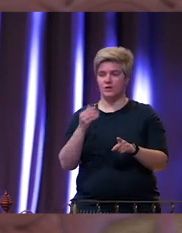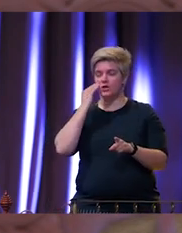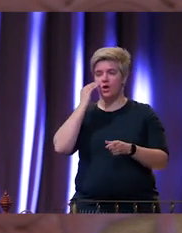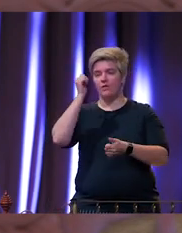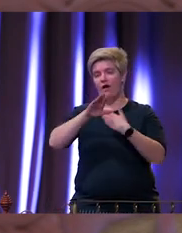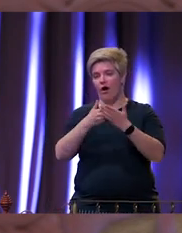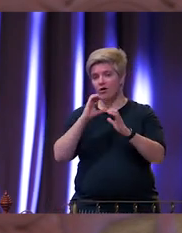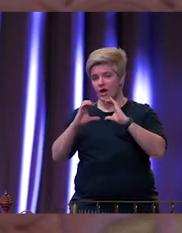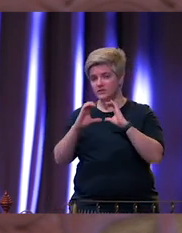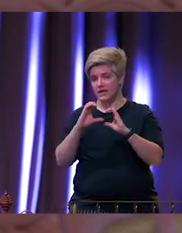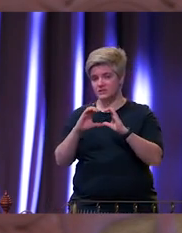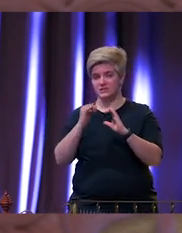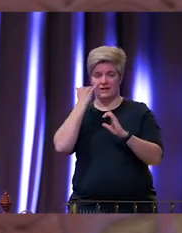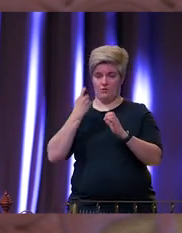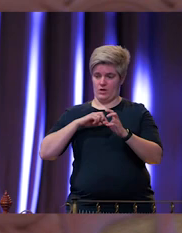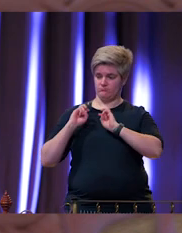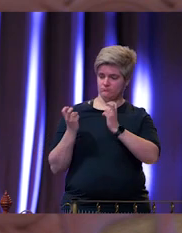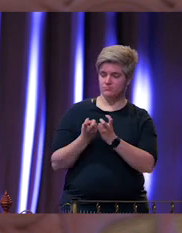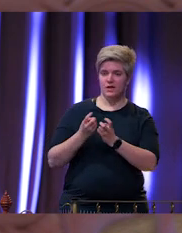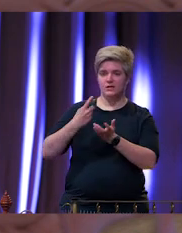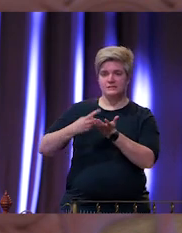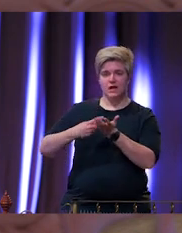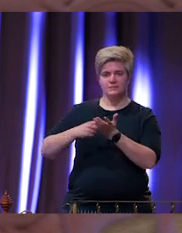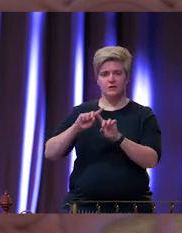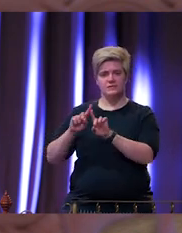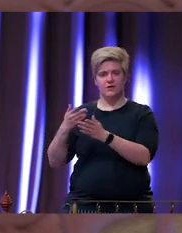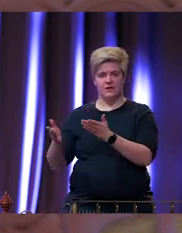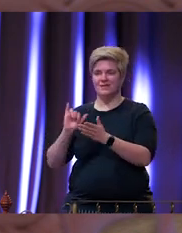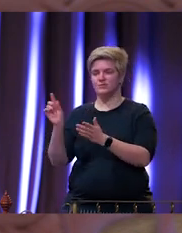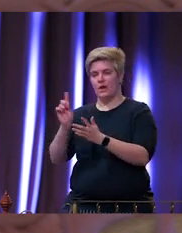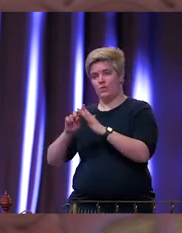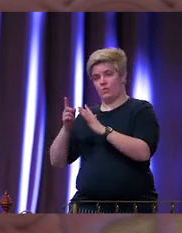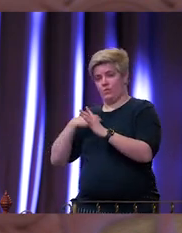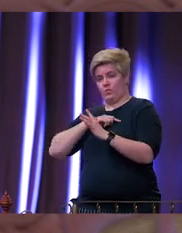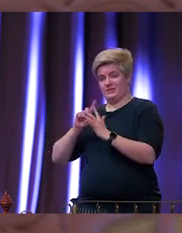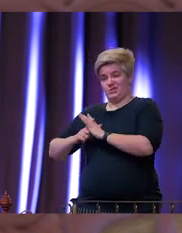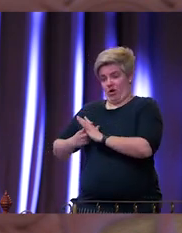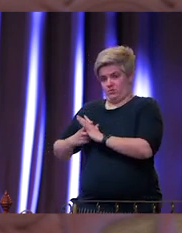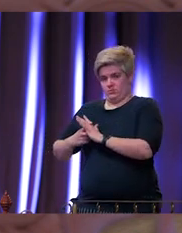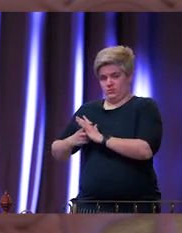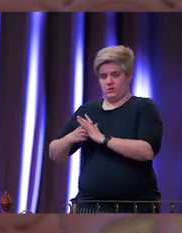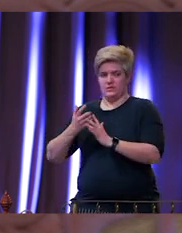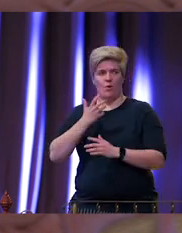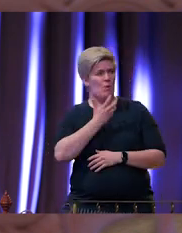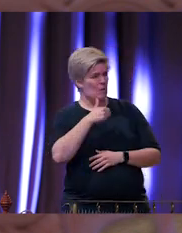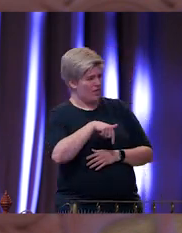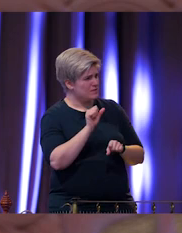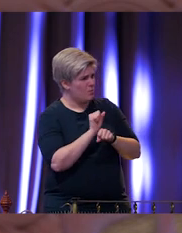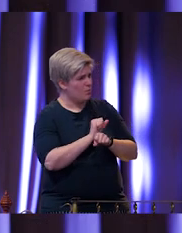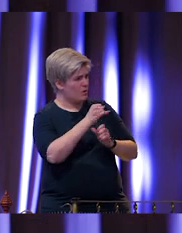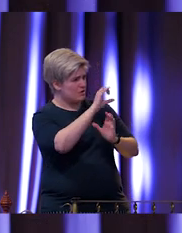that when we're together talking about respective things, that's always where we start, is how amazing the arts work that happens in Chicago